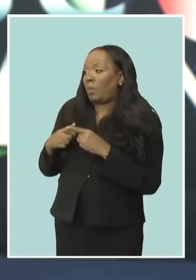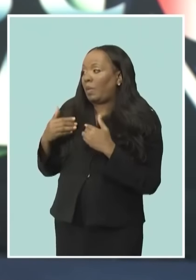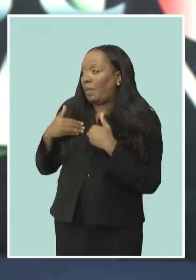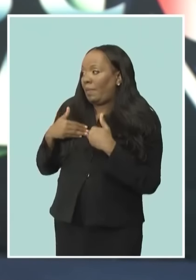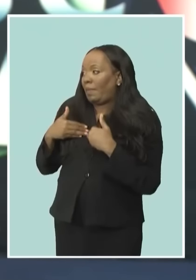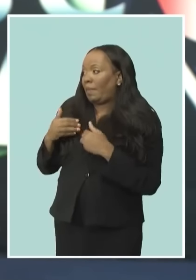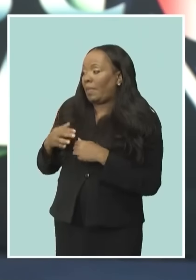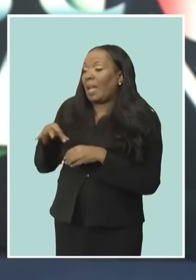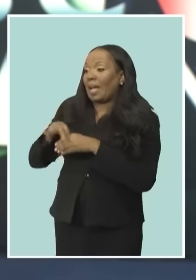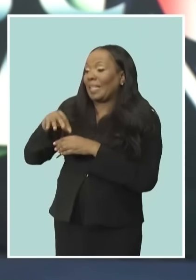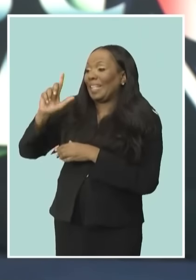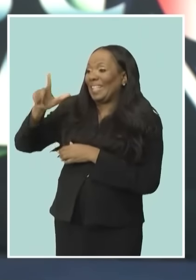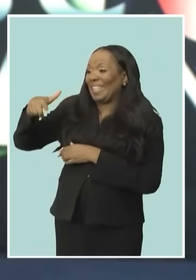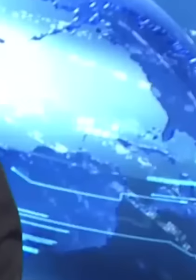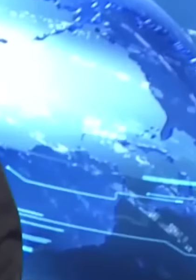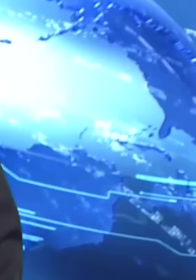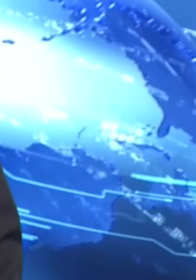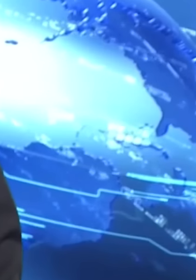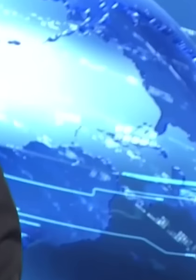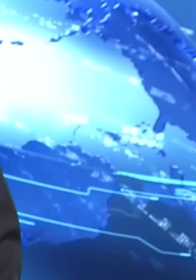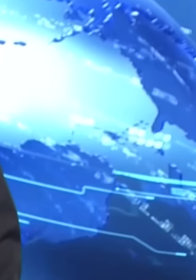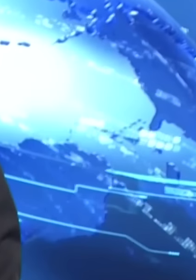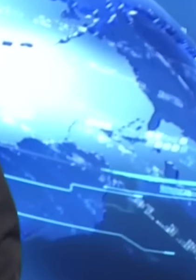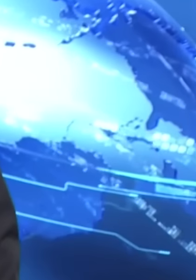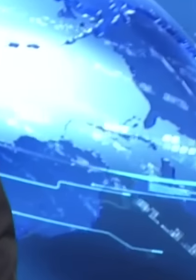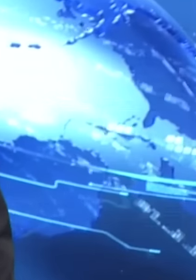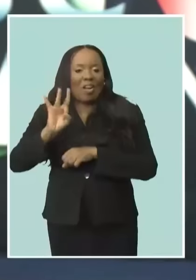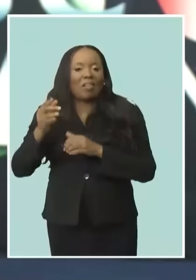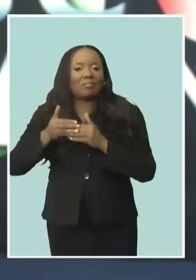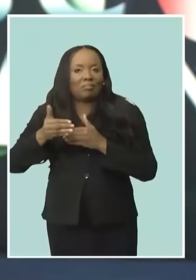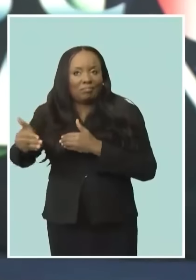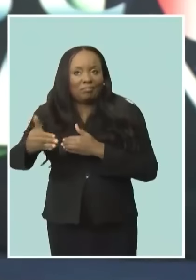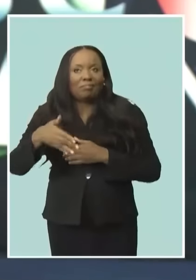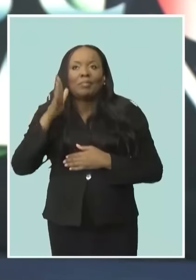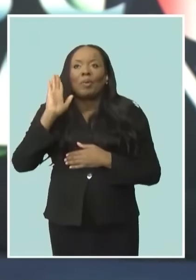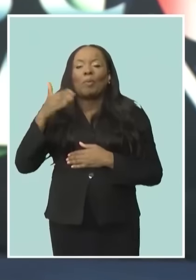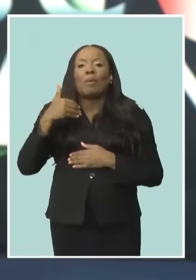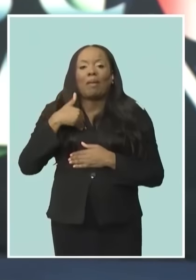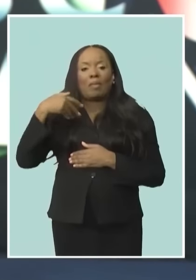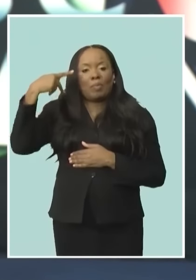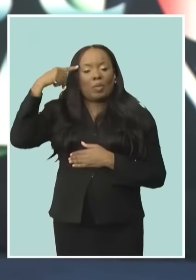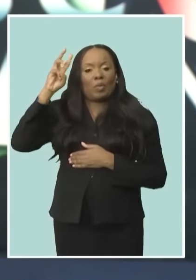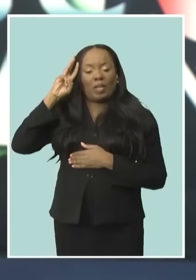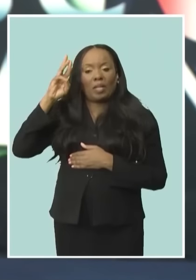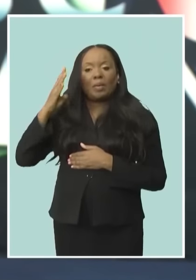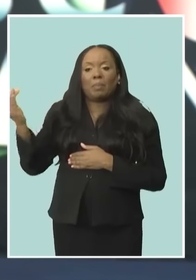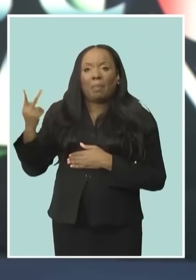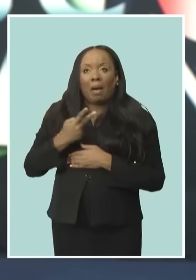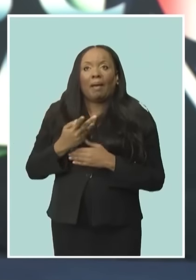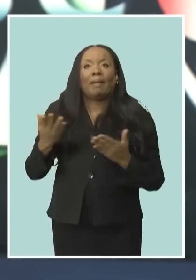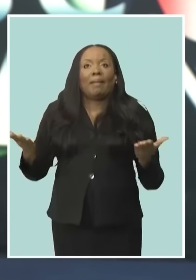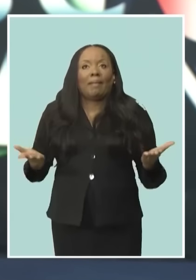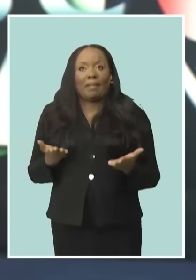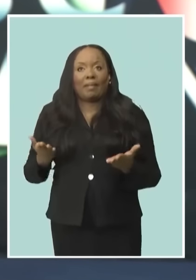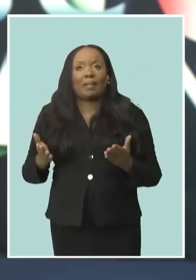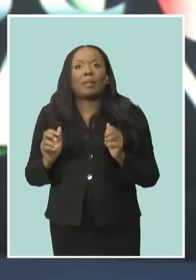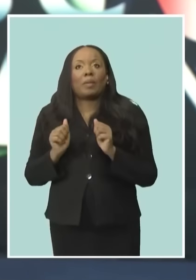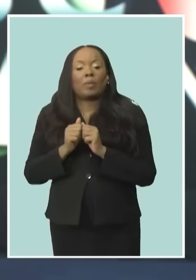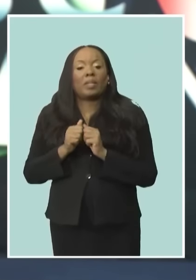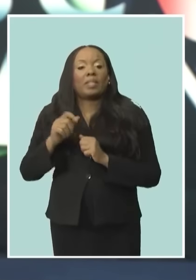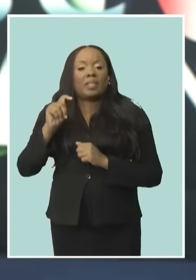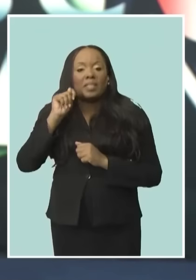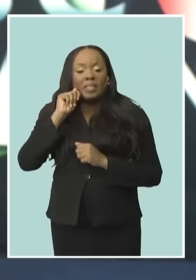right. Later on. From 8 o'clock. From 8 o'clock. From 8 o'clock. Yeah, so we will have Peter back on with Teacher Hines,